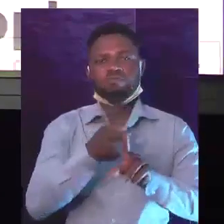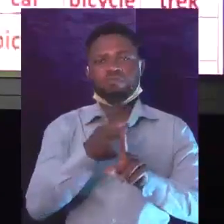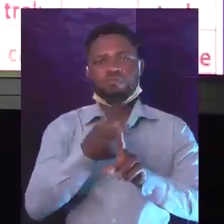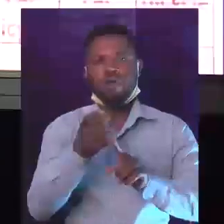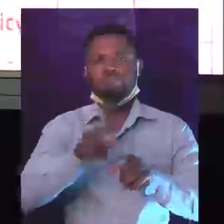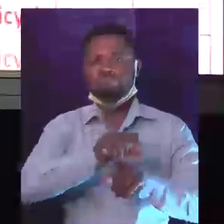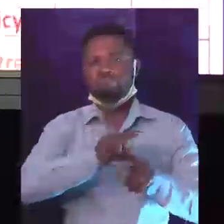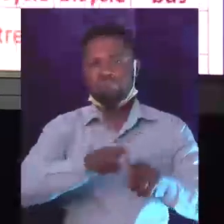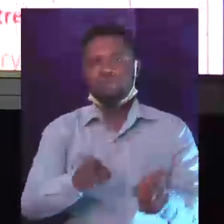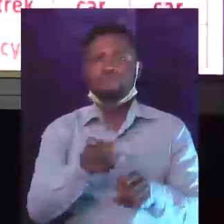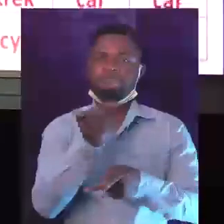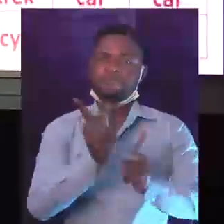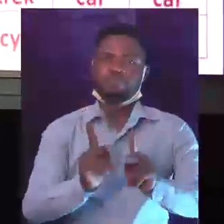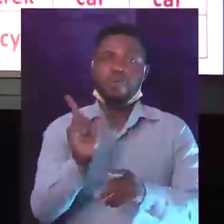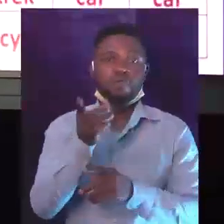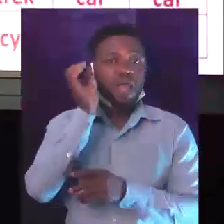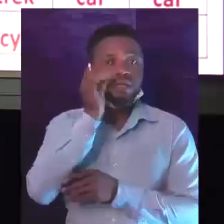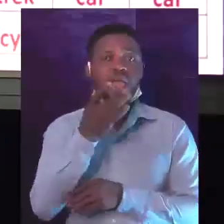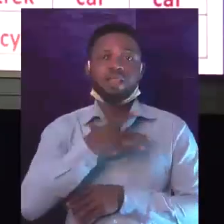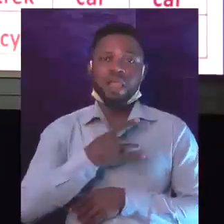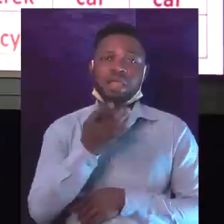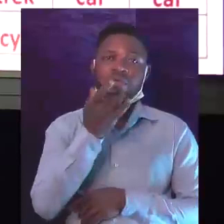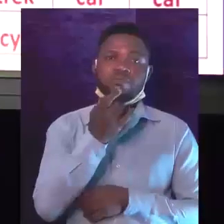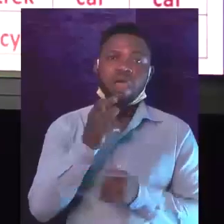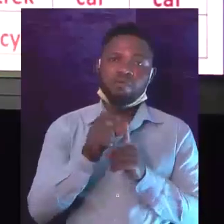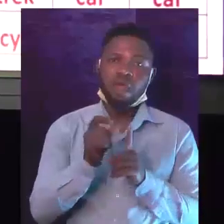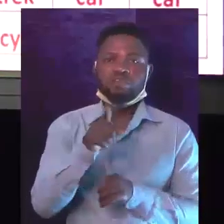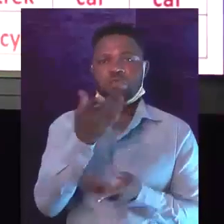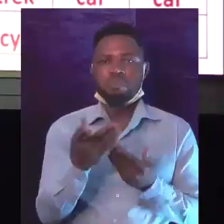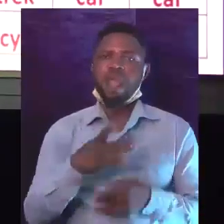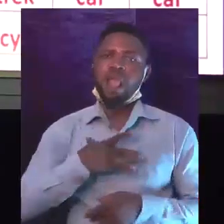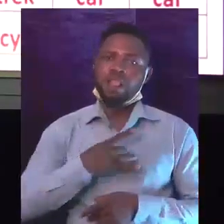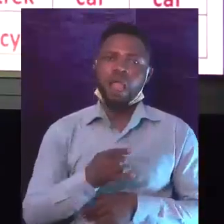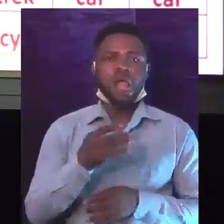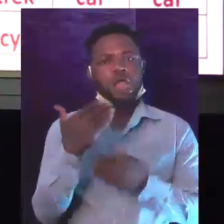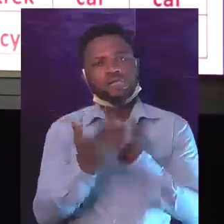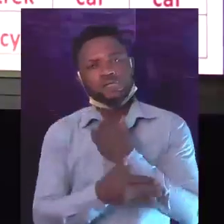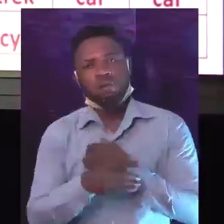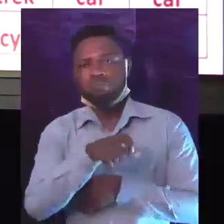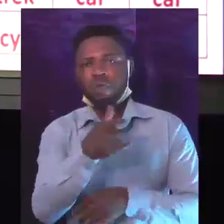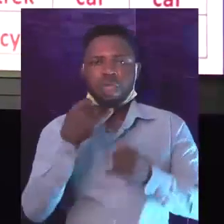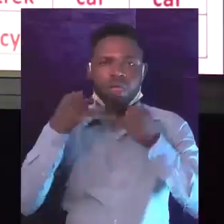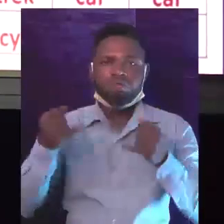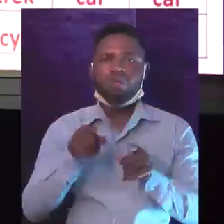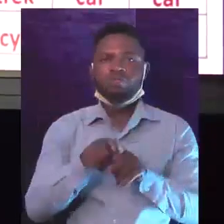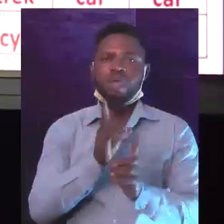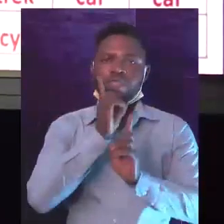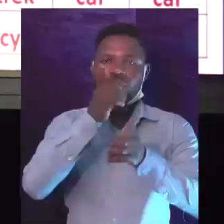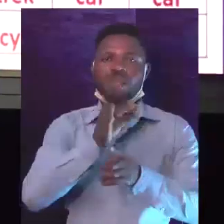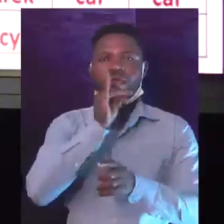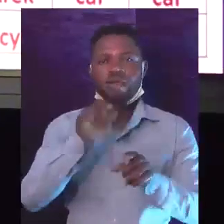So, where Umar likes rice, you may like yam. Some other person may like noodles. Now, this data is